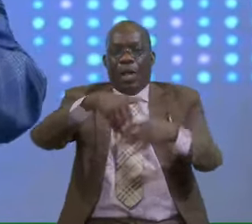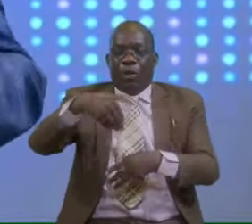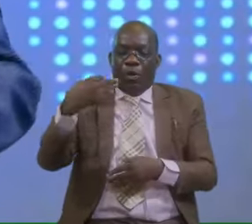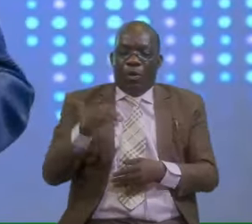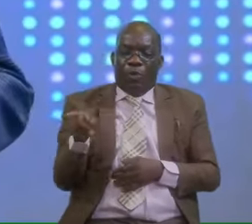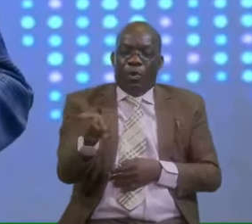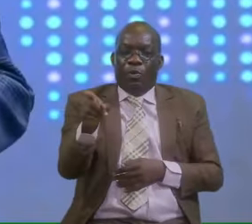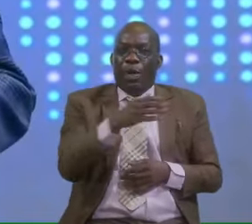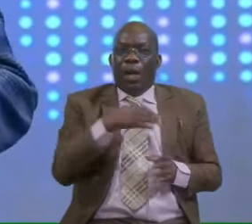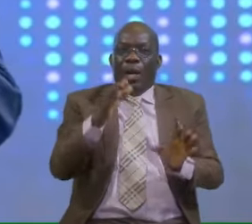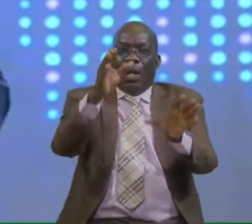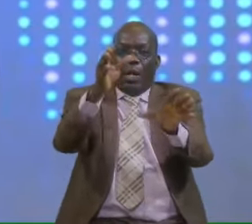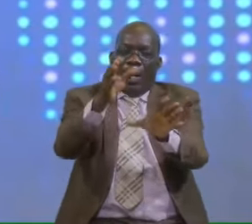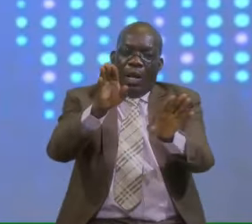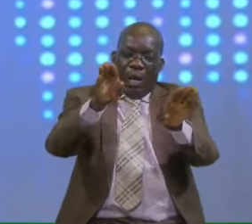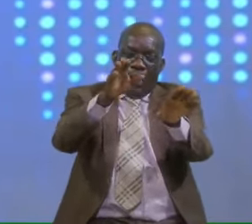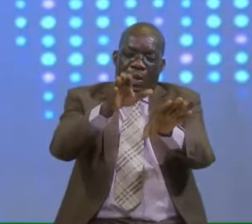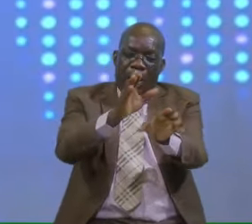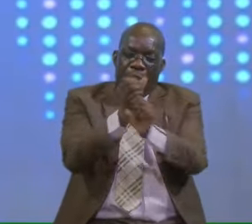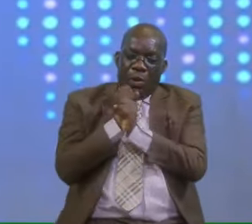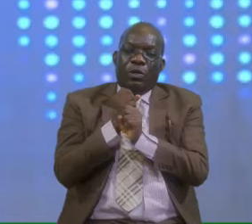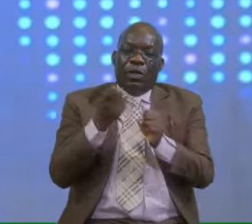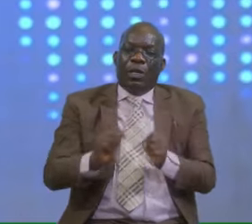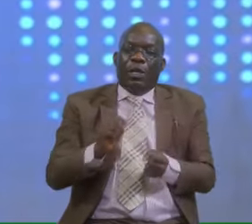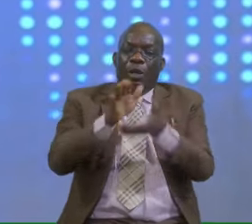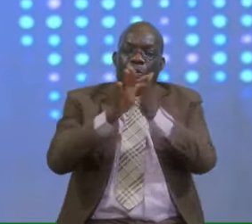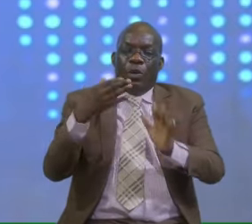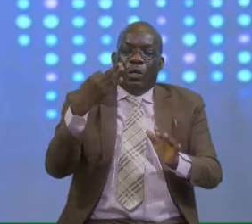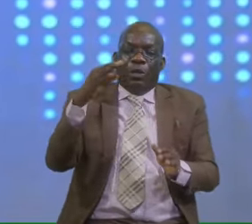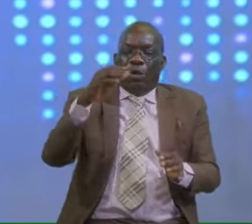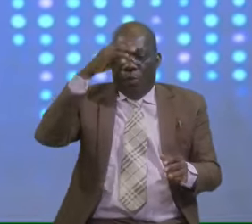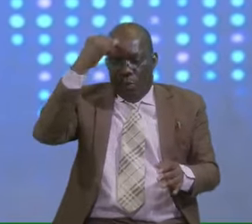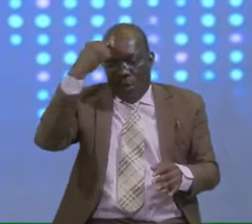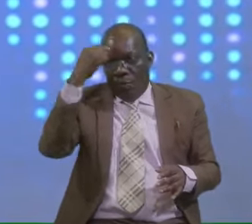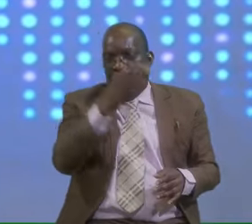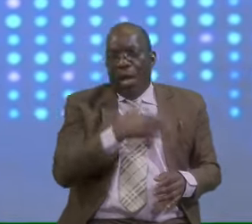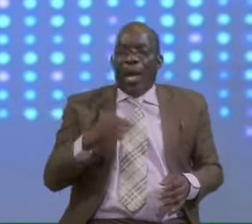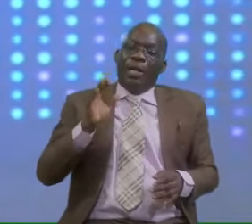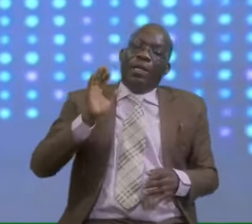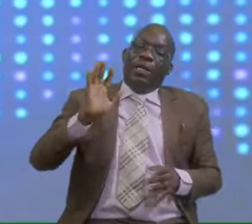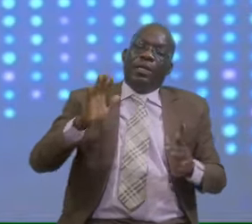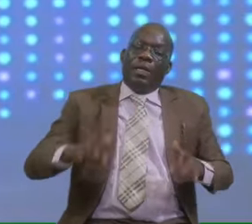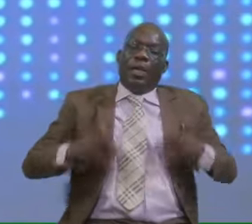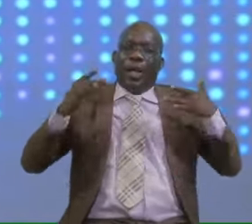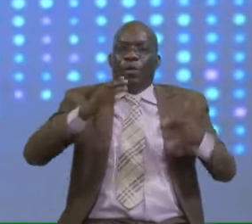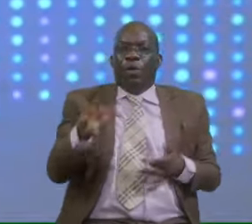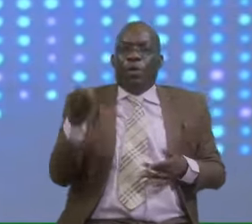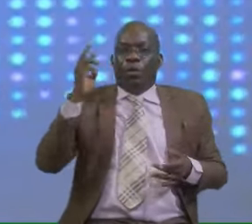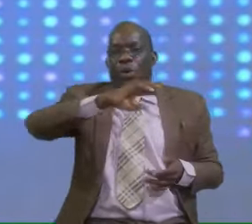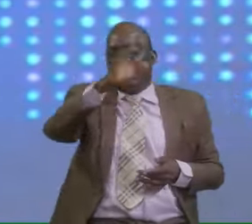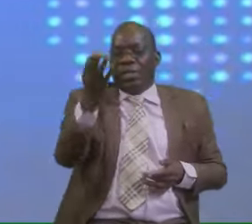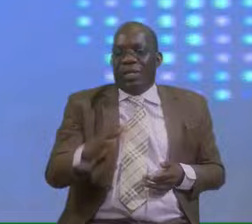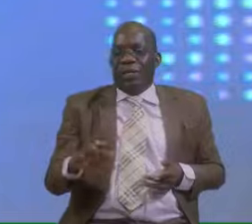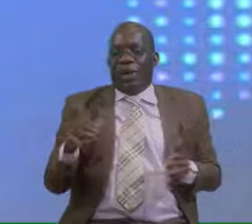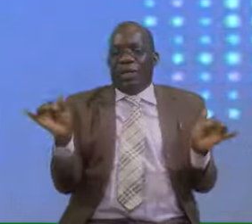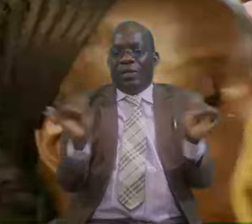the presence of mind, peace of mind, and his life was never the same